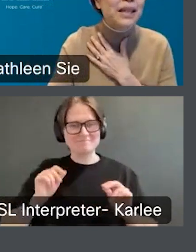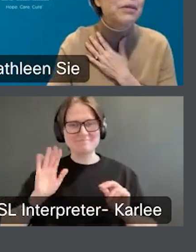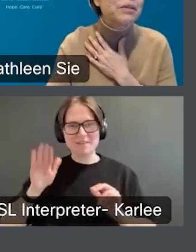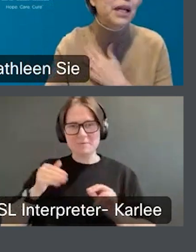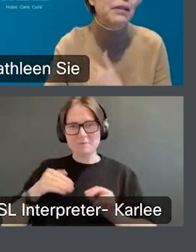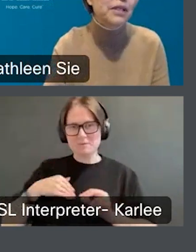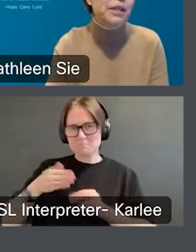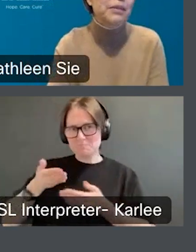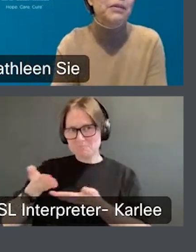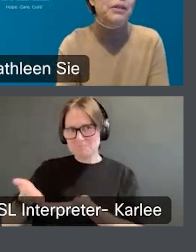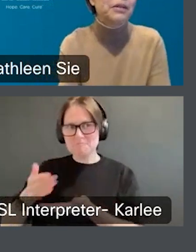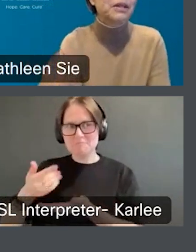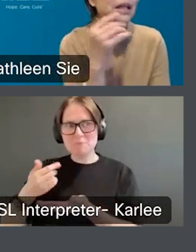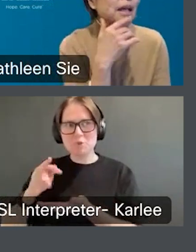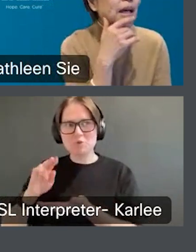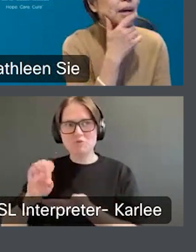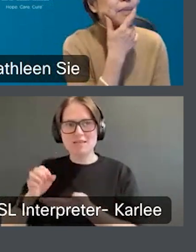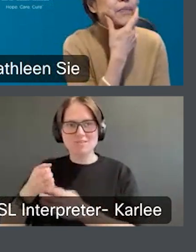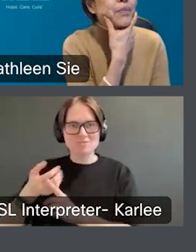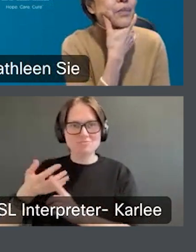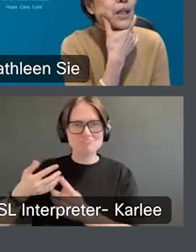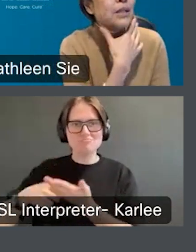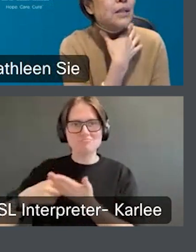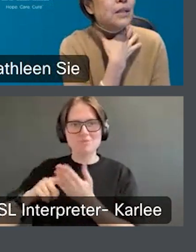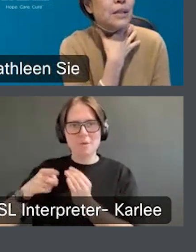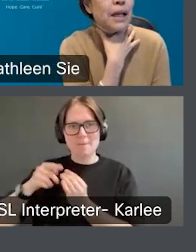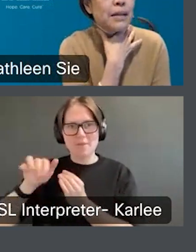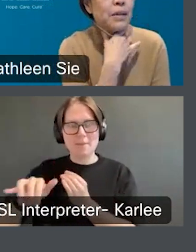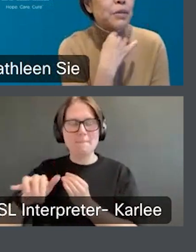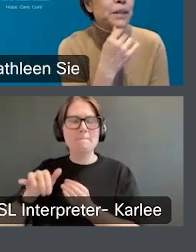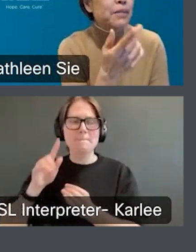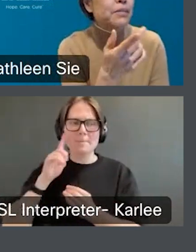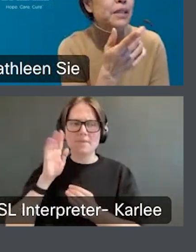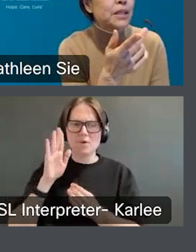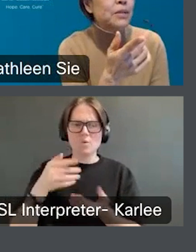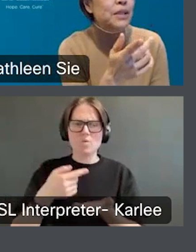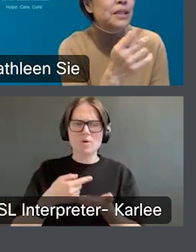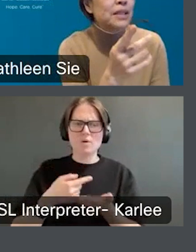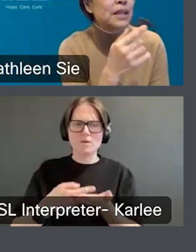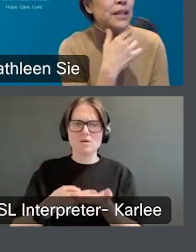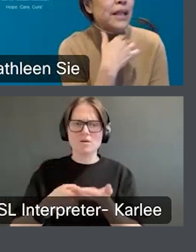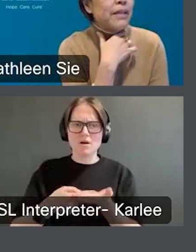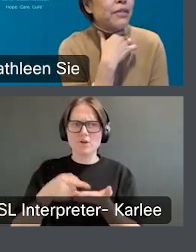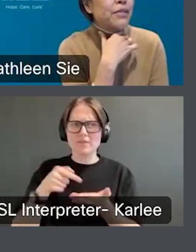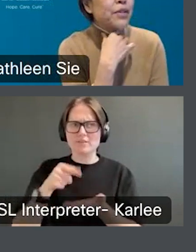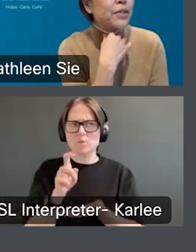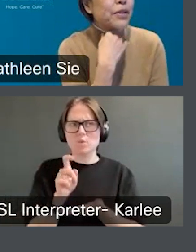think we'll be covering some of those. I think we'll be covering this question in the